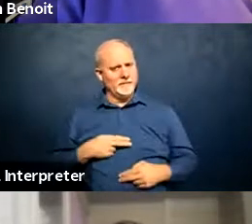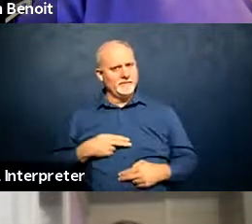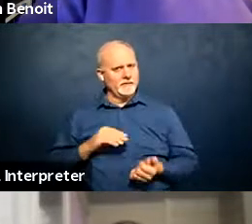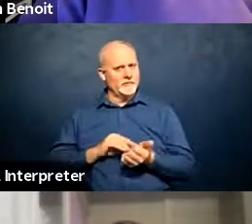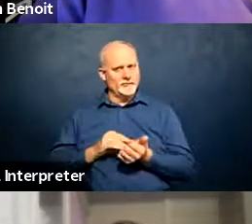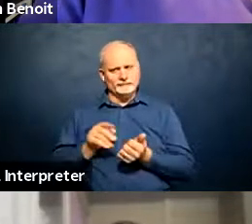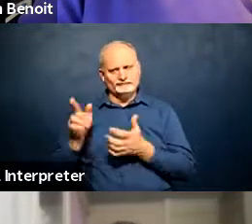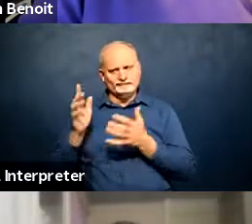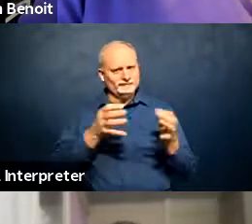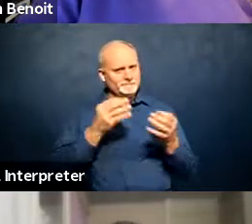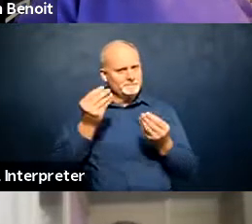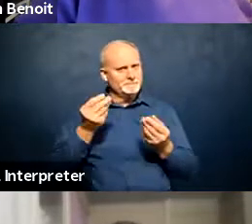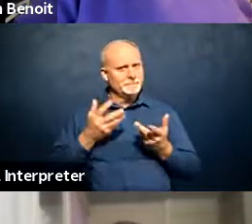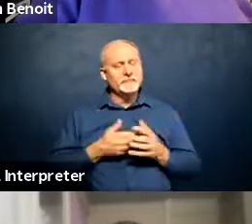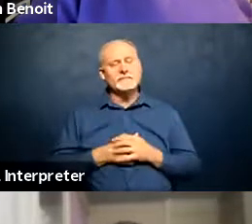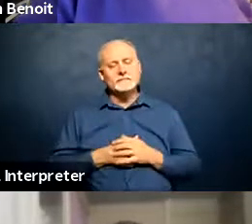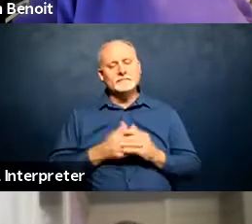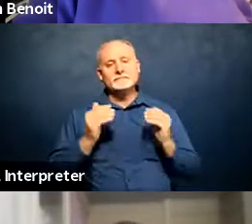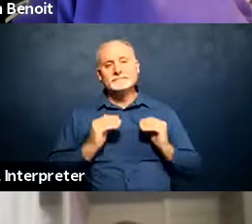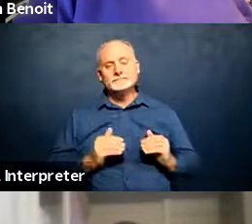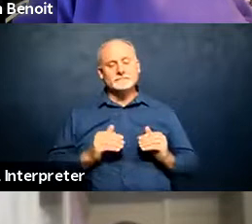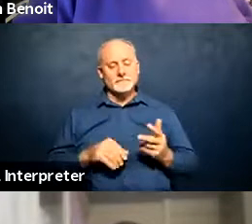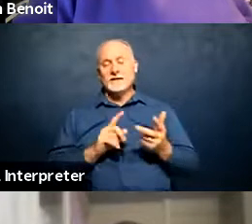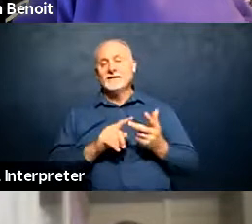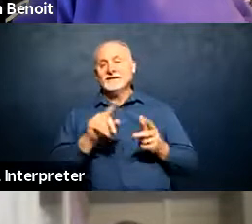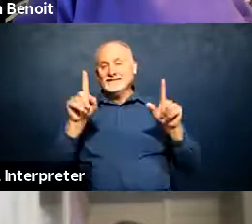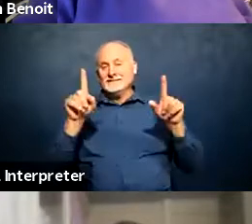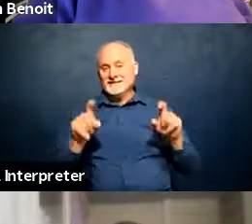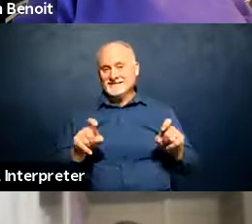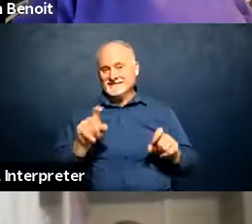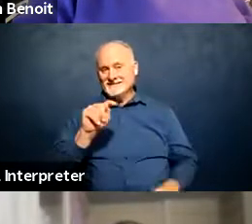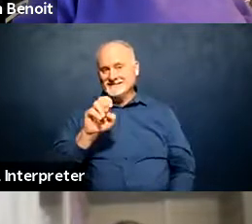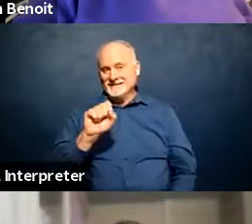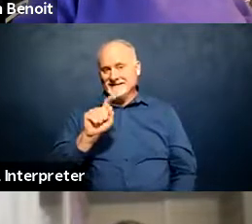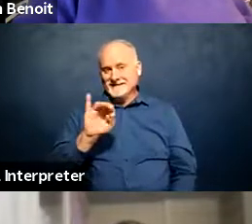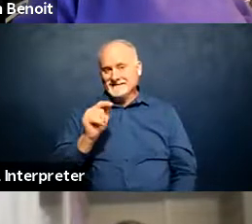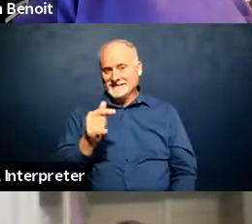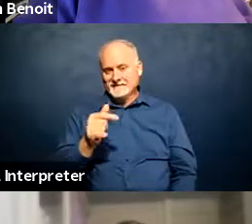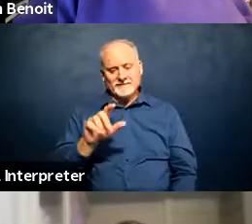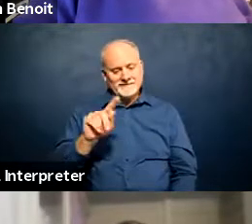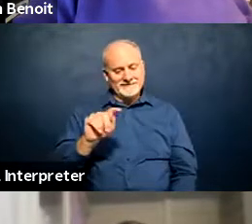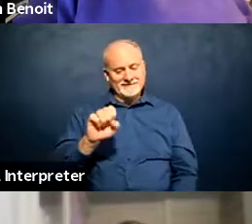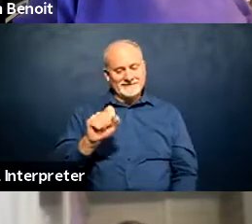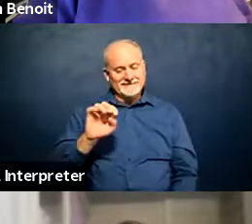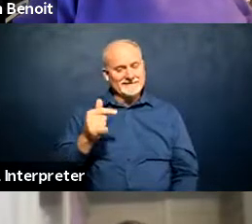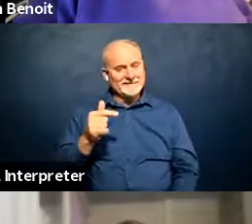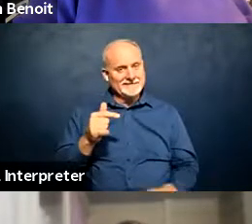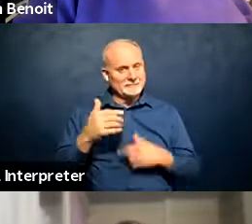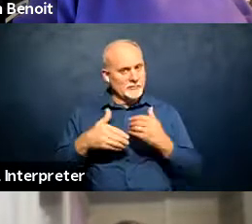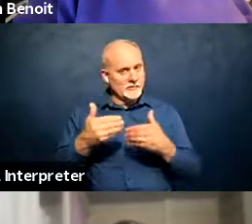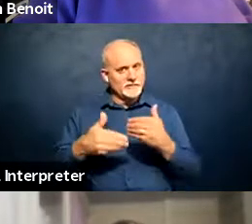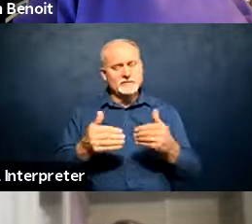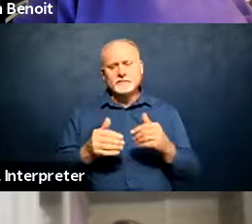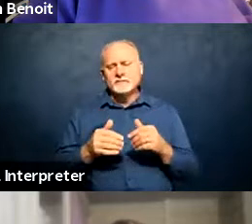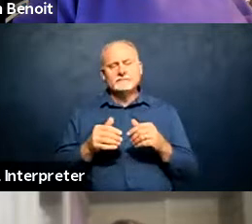want to talk just a little bit about testing. One of the things that's so different this term is the testing protocols. They are much